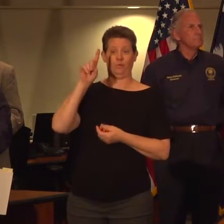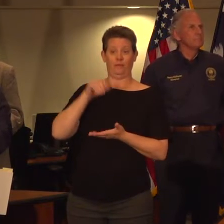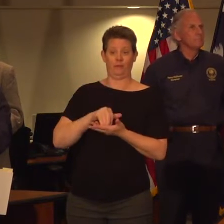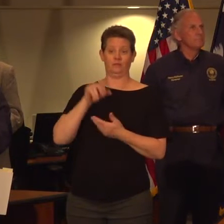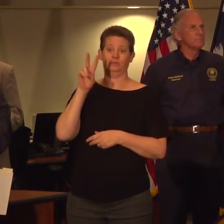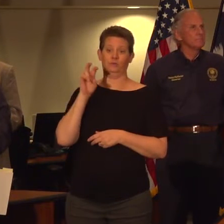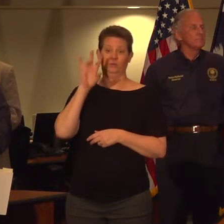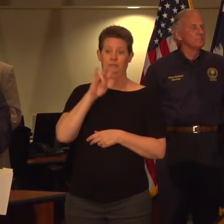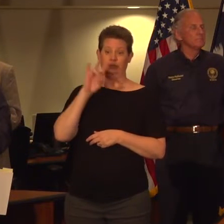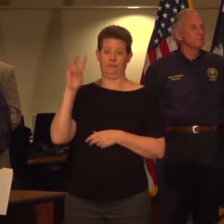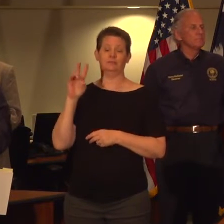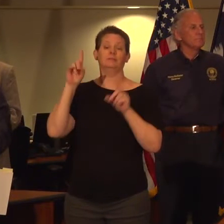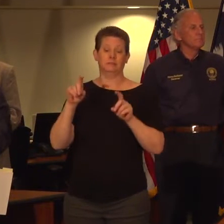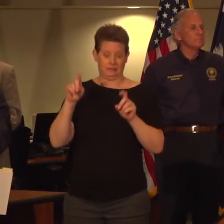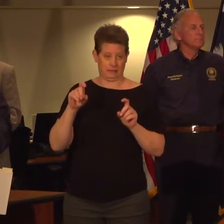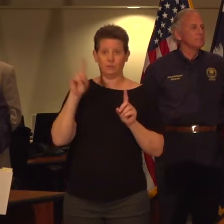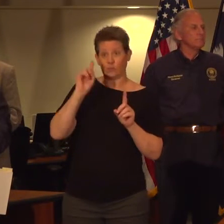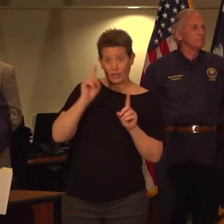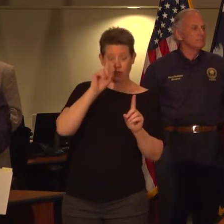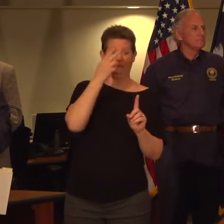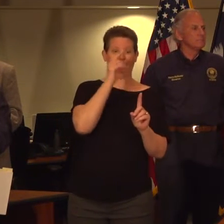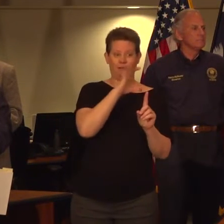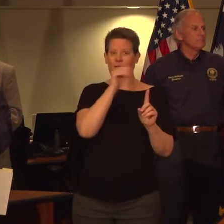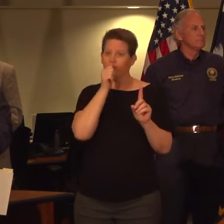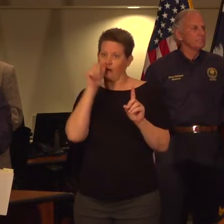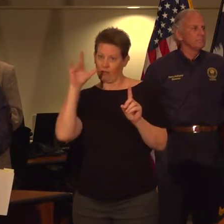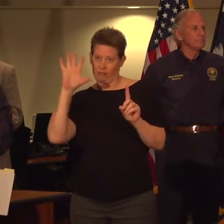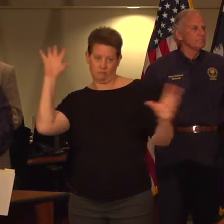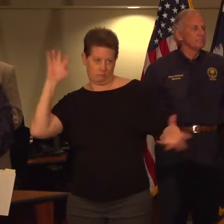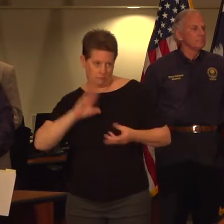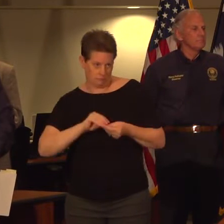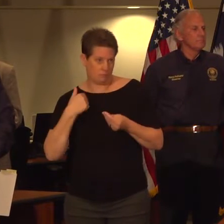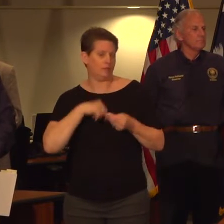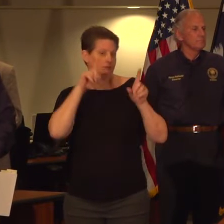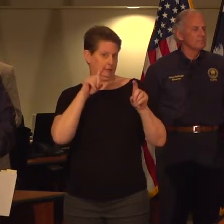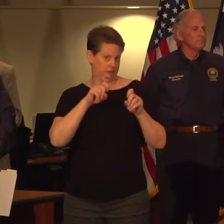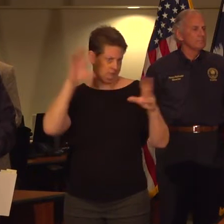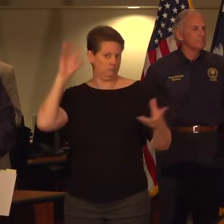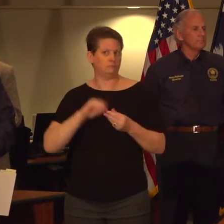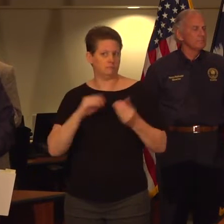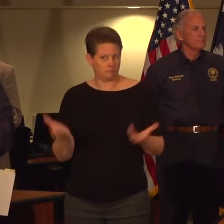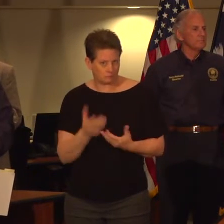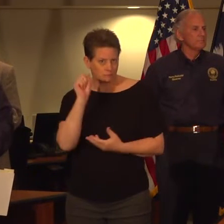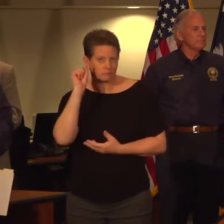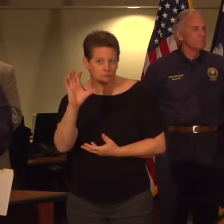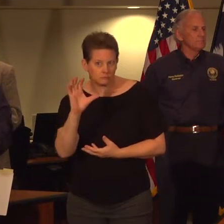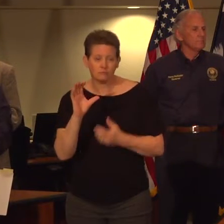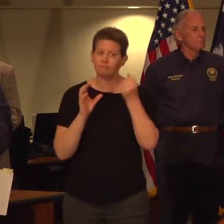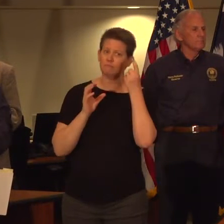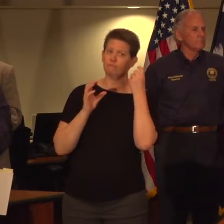41,277 tests by both DHEC's Public Health Lab and private labs have been conducted in the state. We're seeing